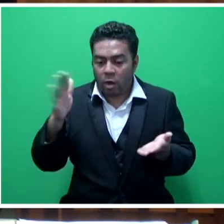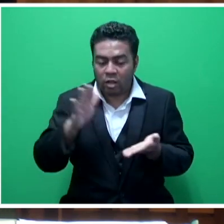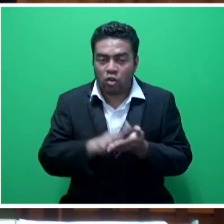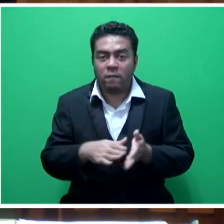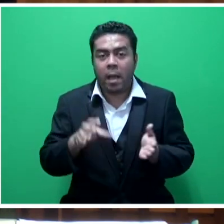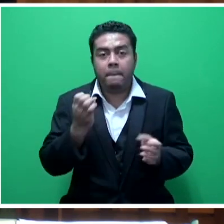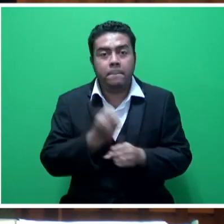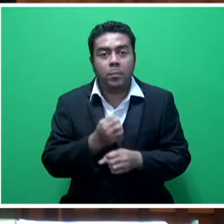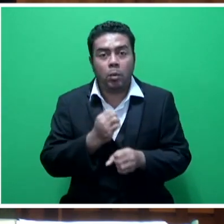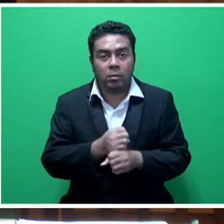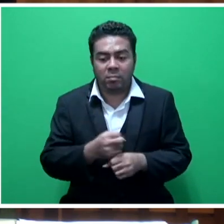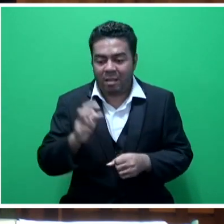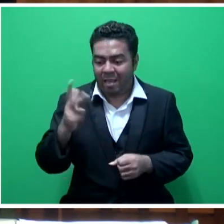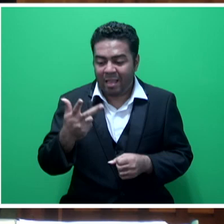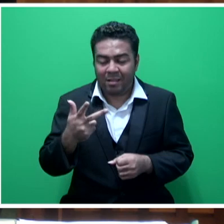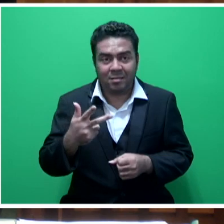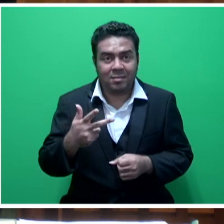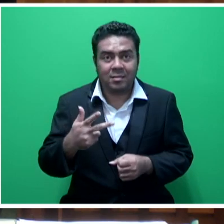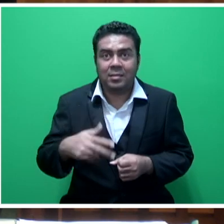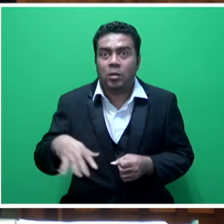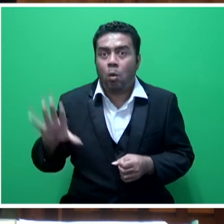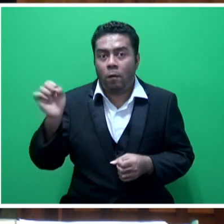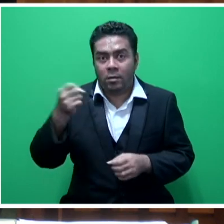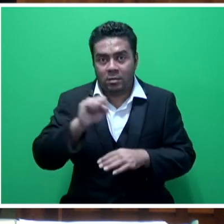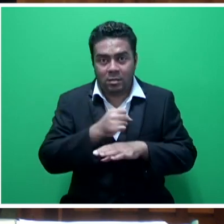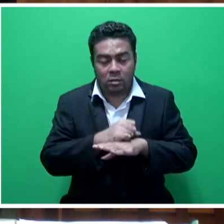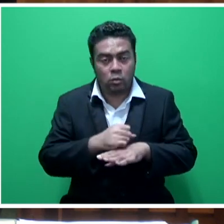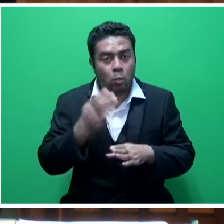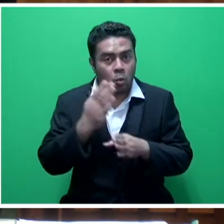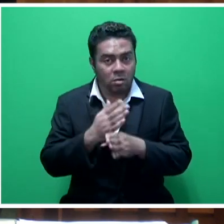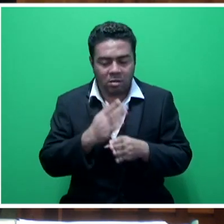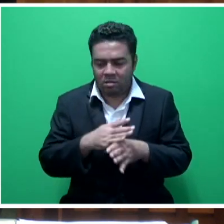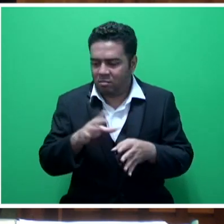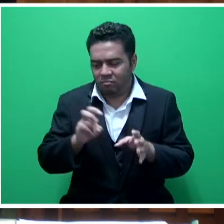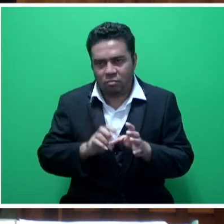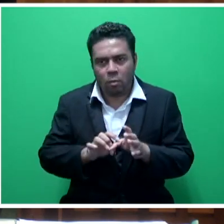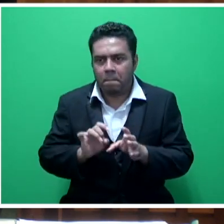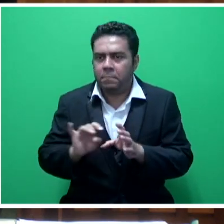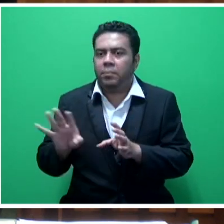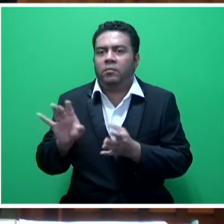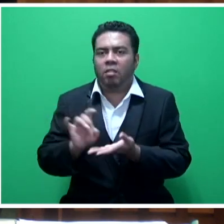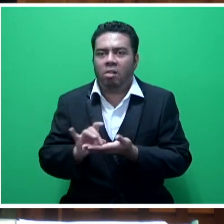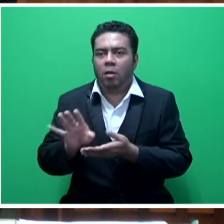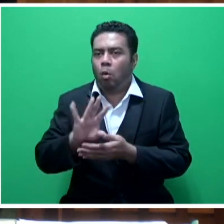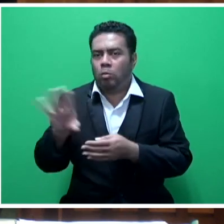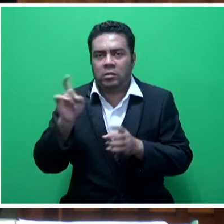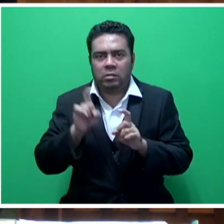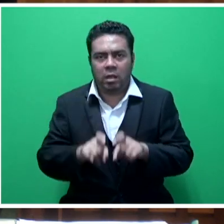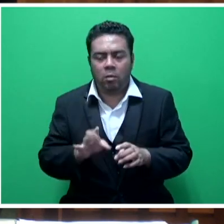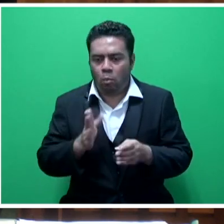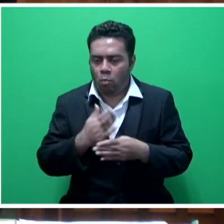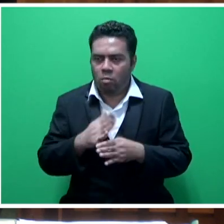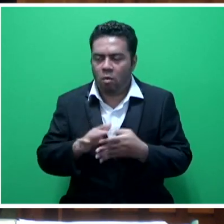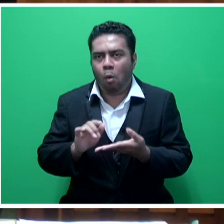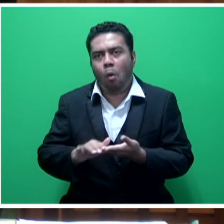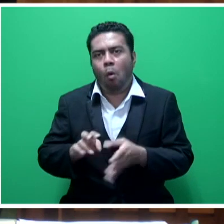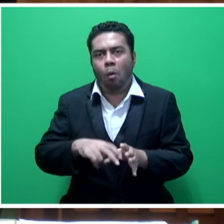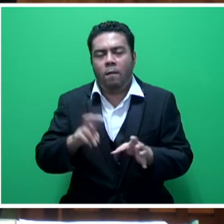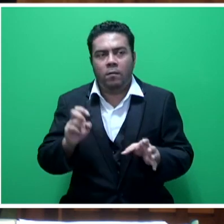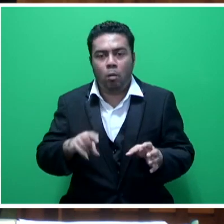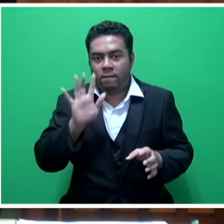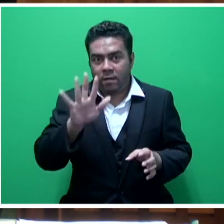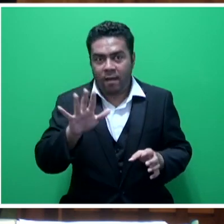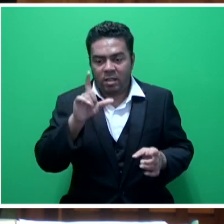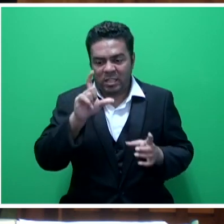sir. 8 expatriate executives had their employment terminated, while 5 remaining, including the CEO, with only 5 remaining in the CEO.